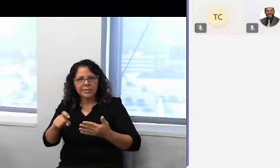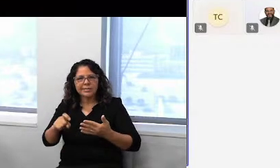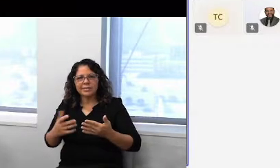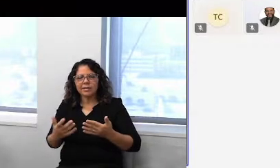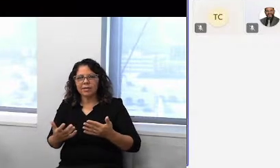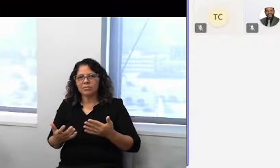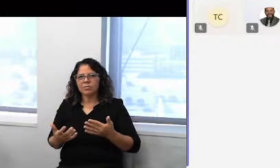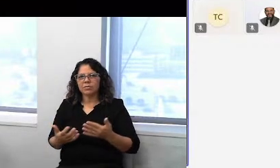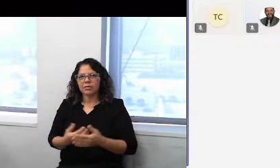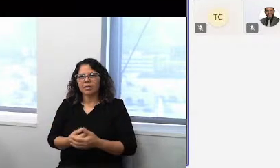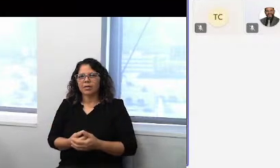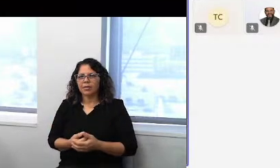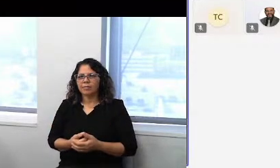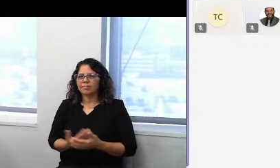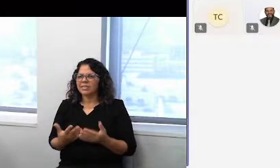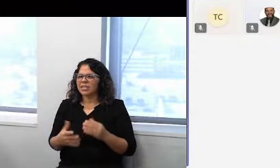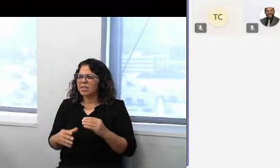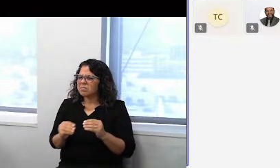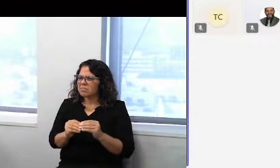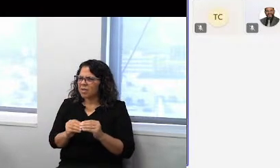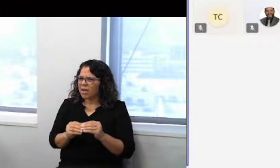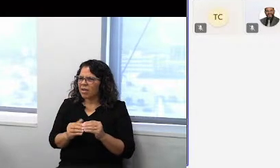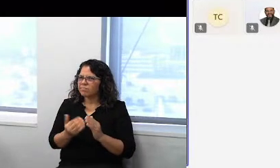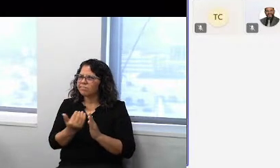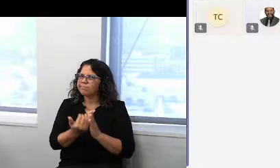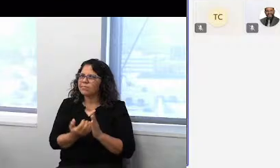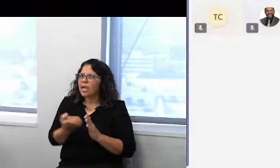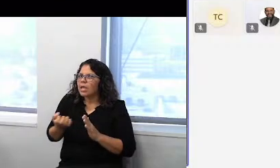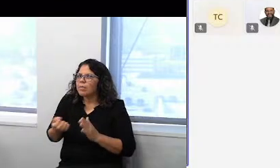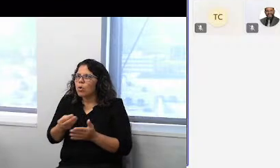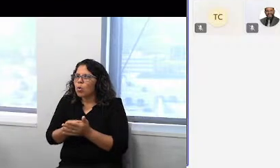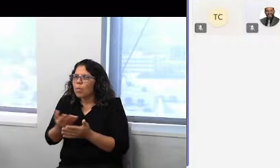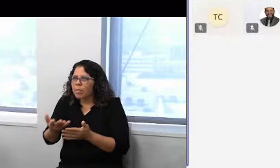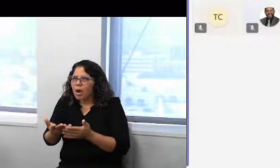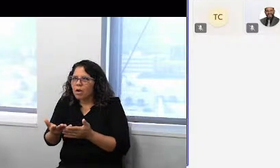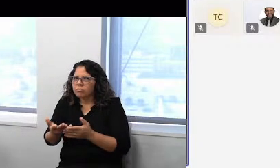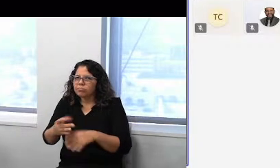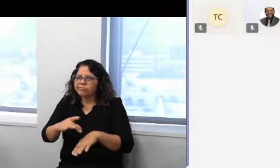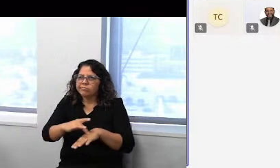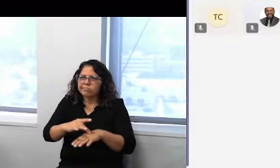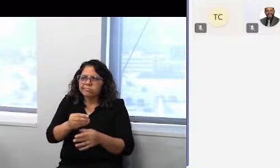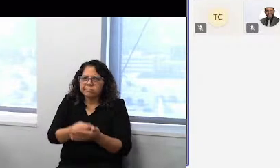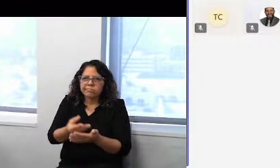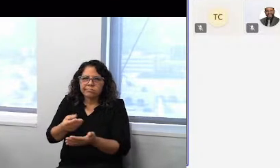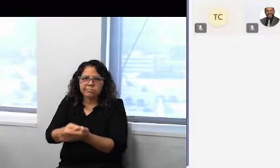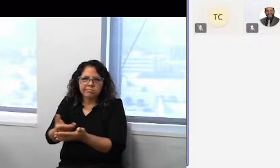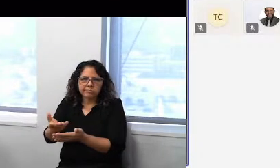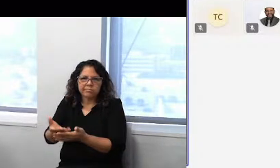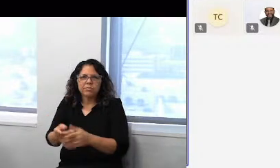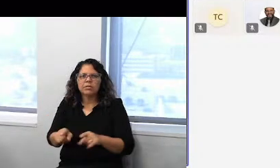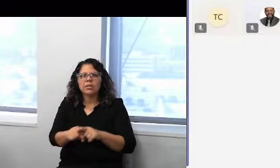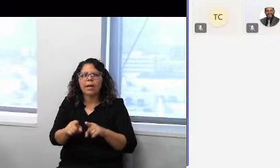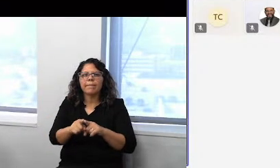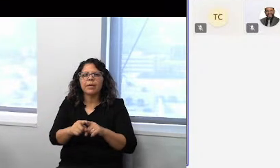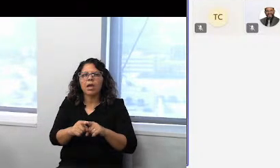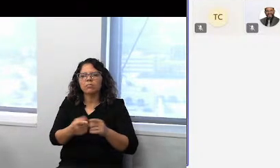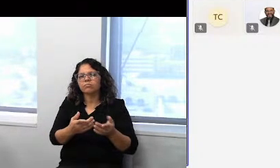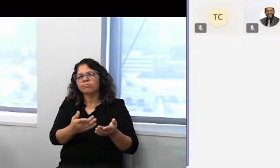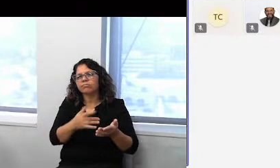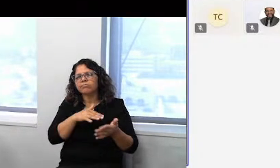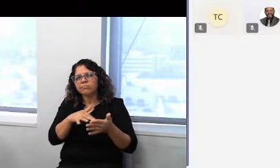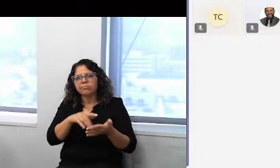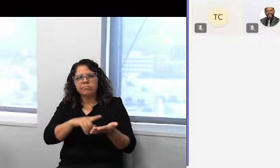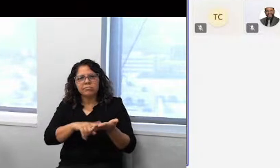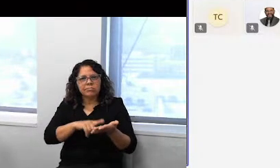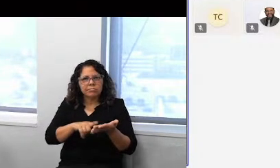be purchased. Anything else? Land that needs to be purchased. Yes. I believe you said environmental impact. No, but you said it. Good. Anything else? That's a